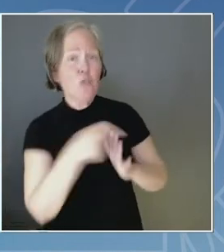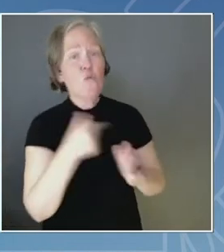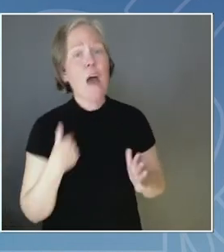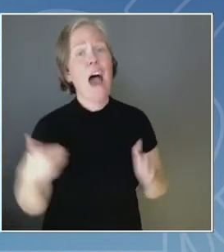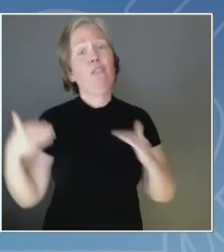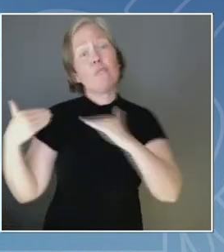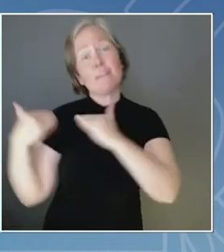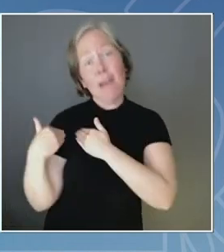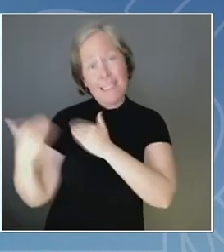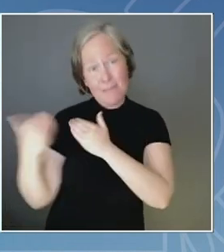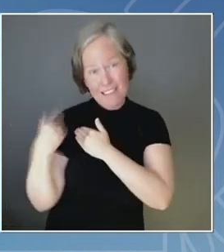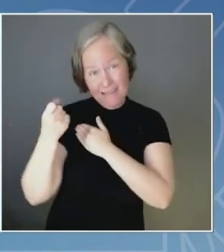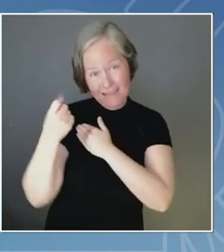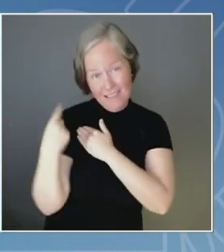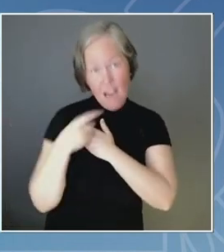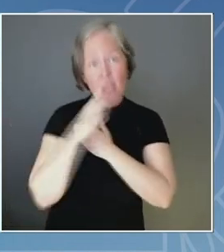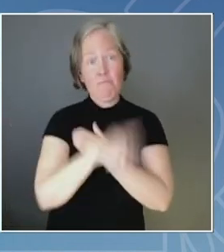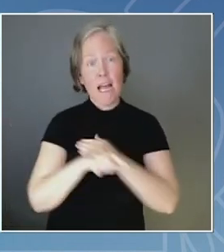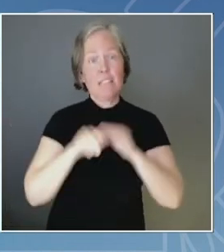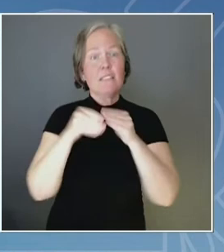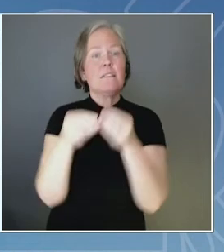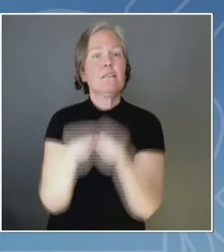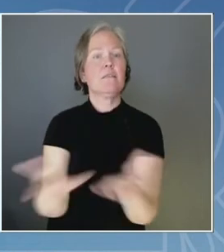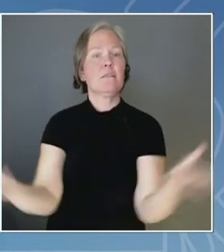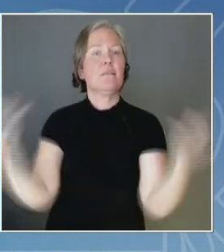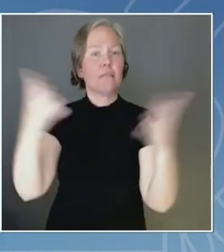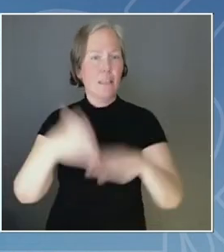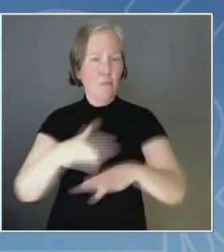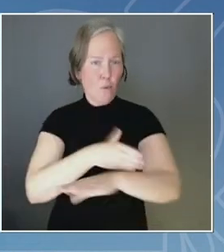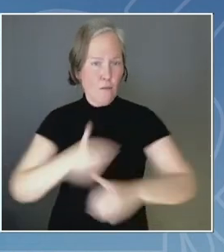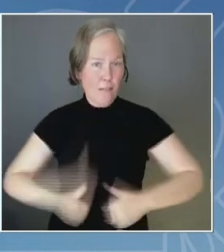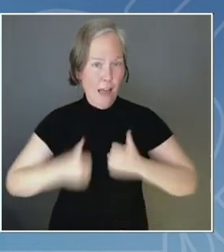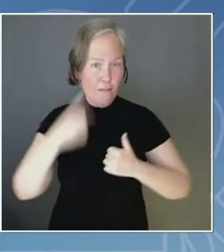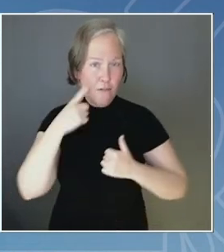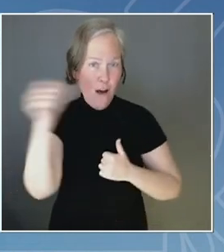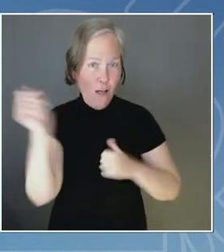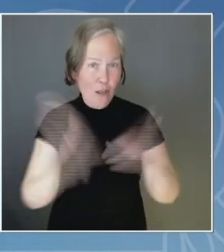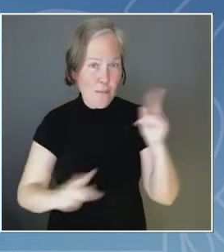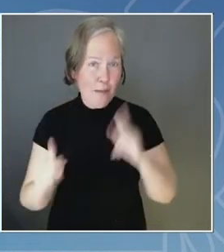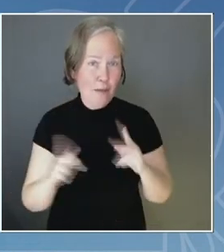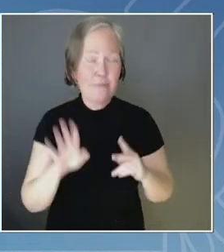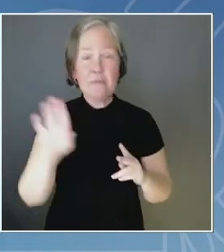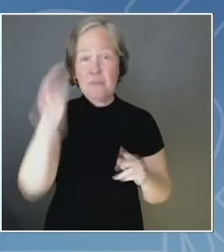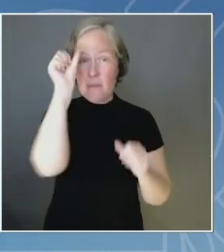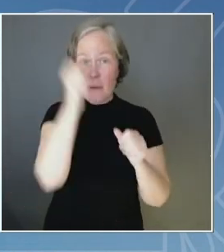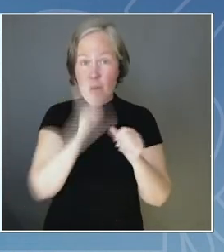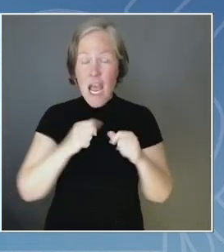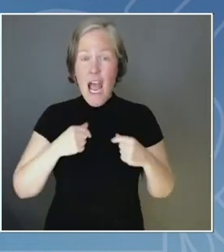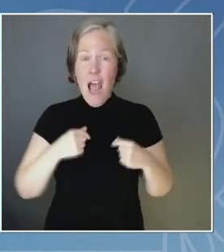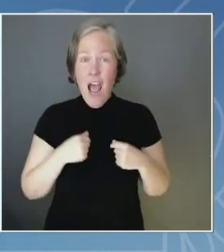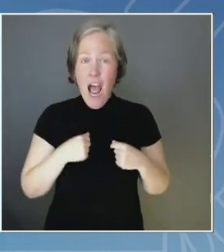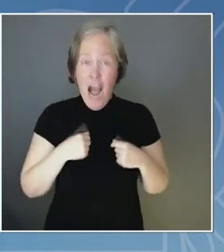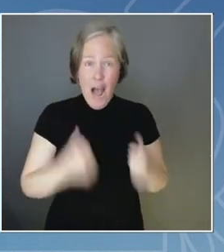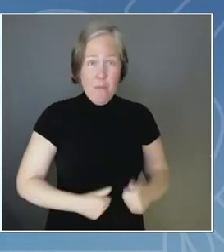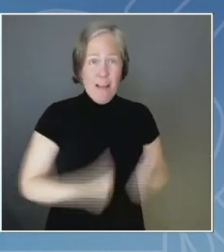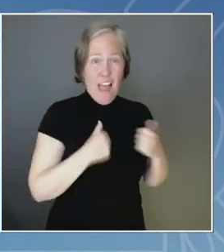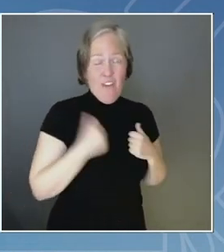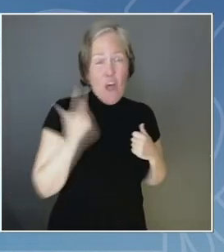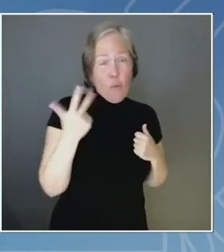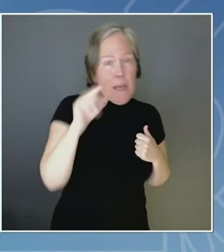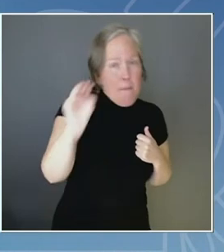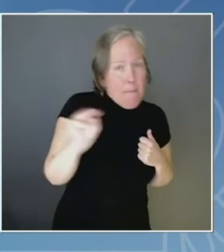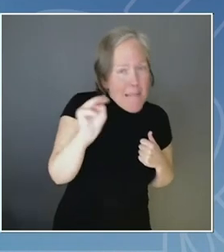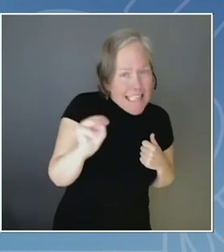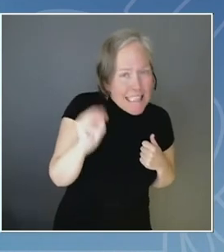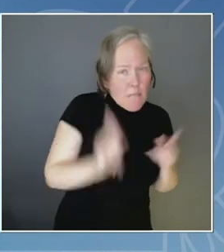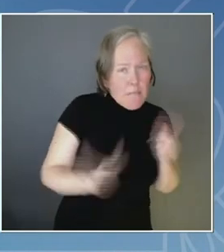those blessings to make it better for others. And I remember that I'm alive when 3 million other people died in that